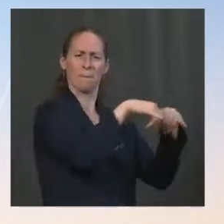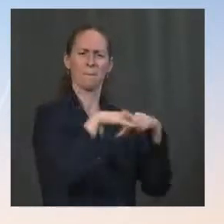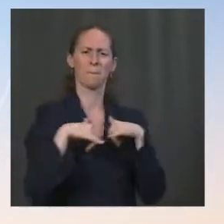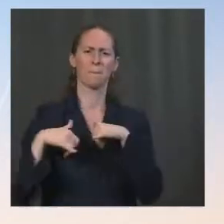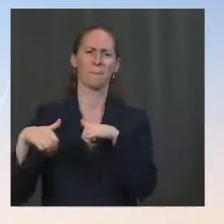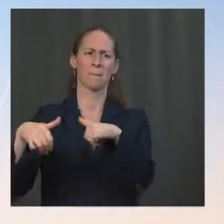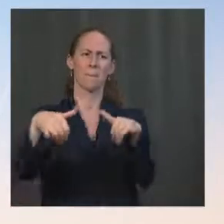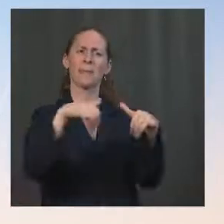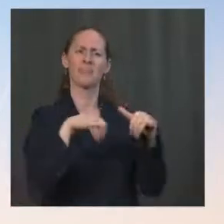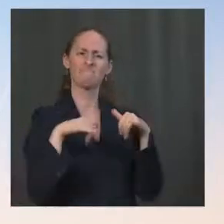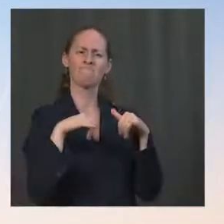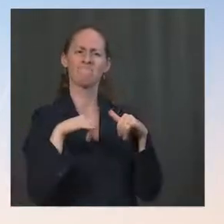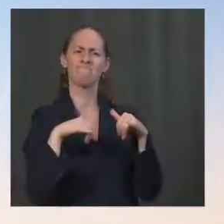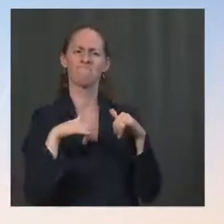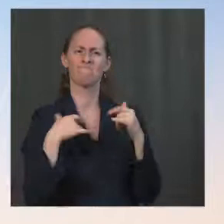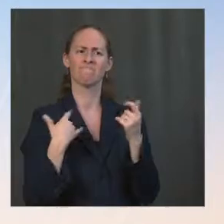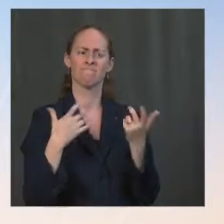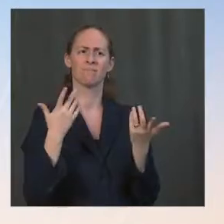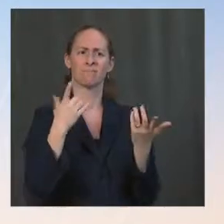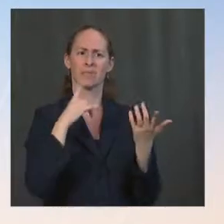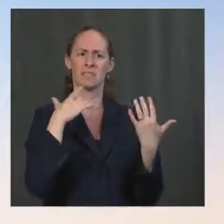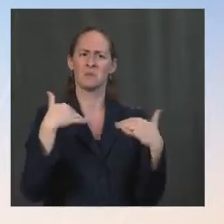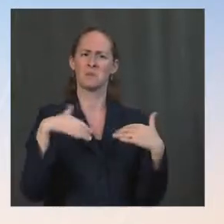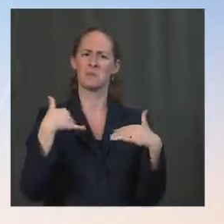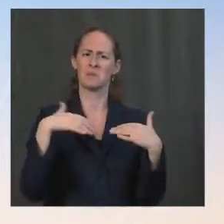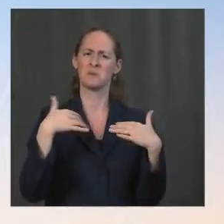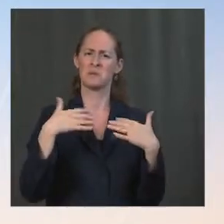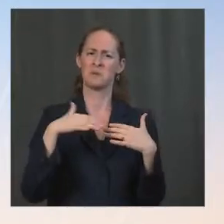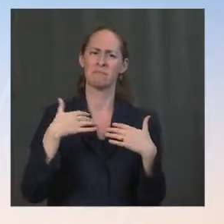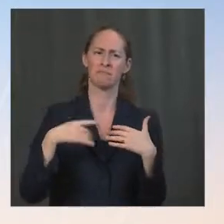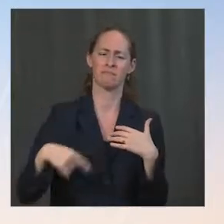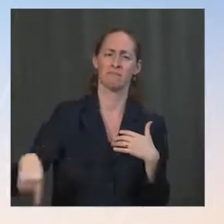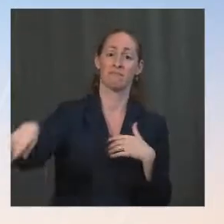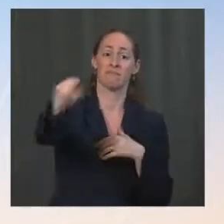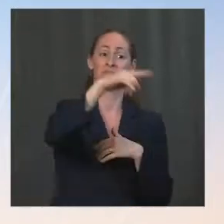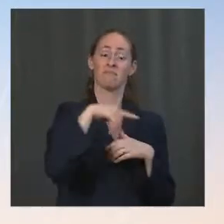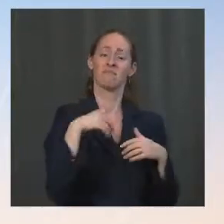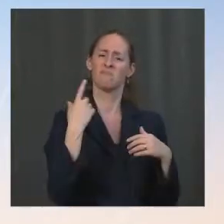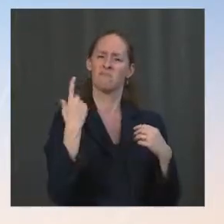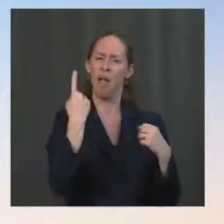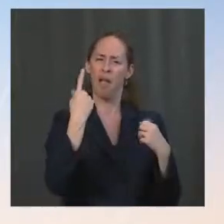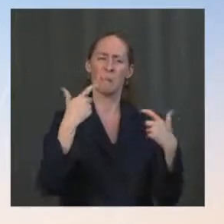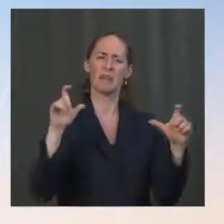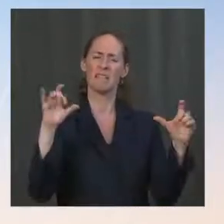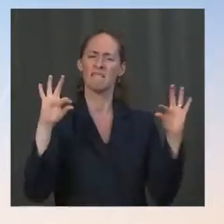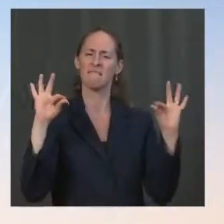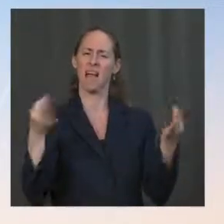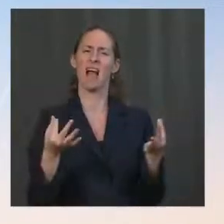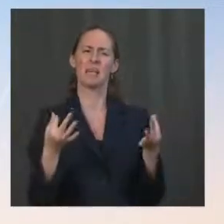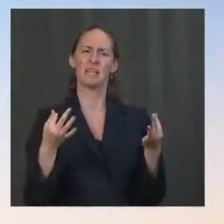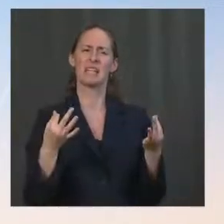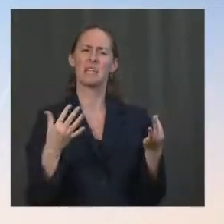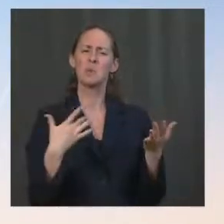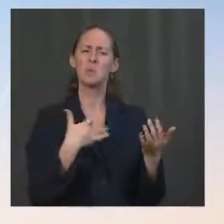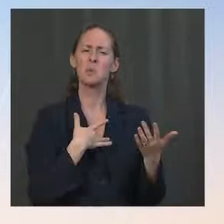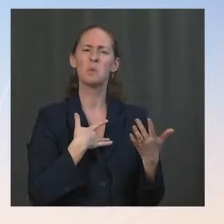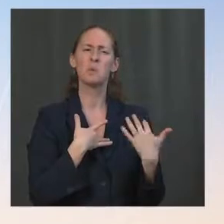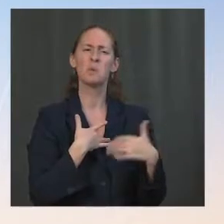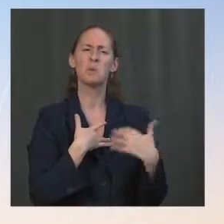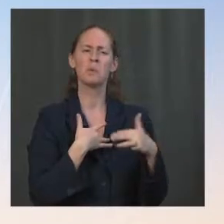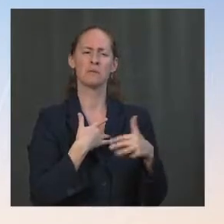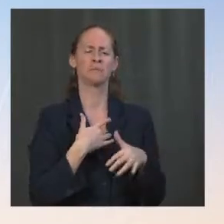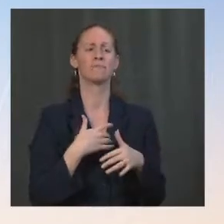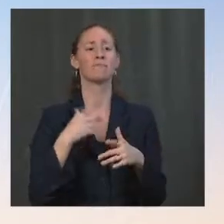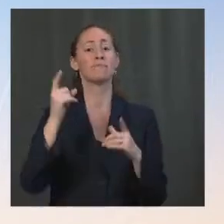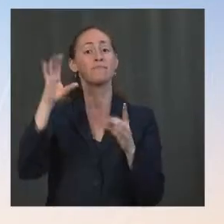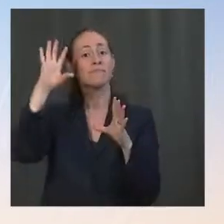your men and women working for you from the service branches is devastating. It's devastating for the president. It's devastating for the leaders of the military